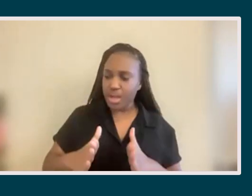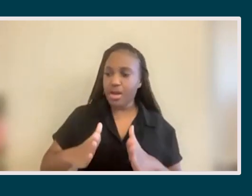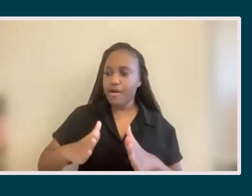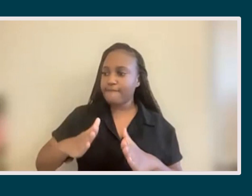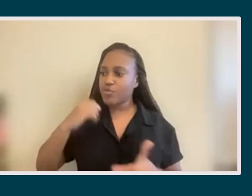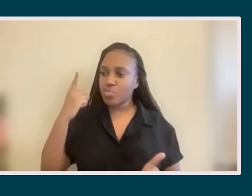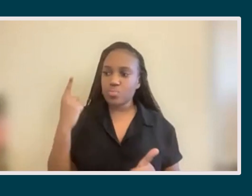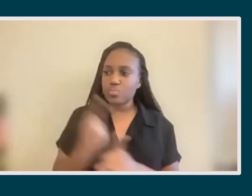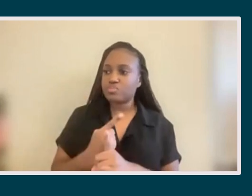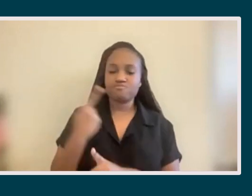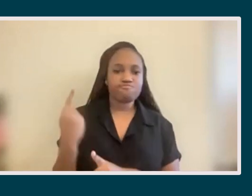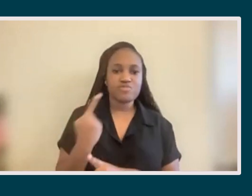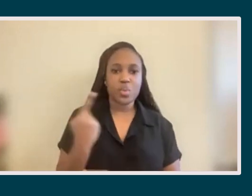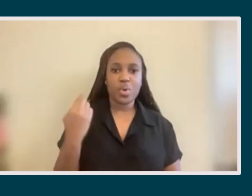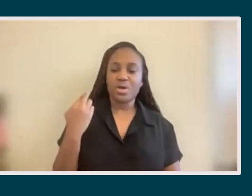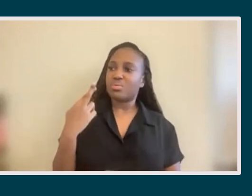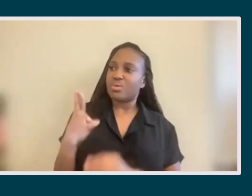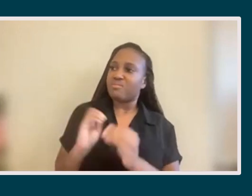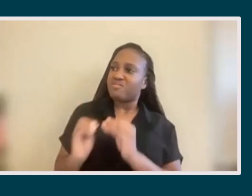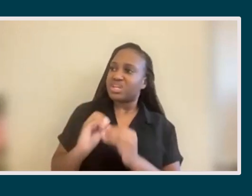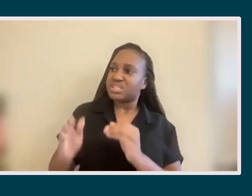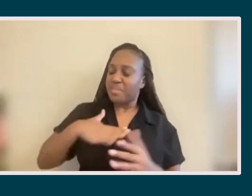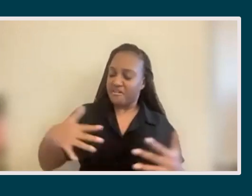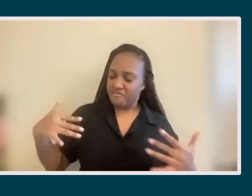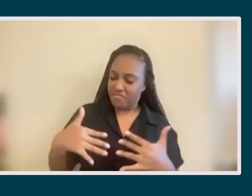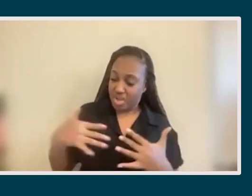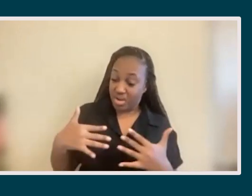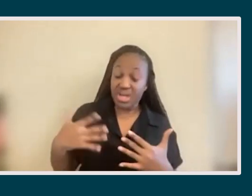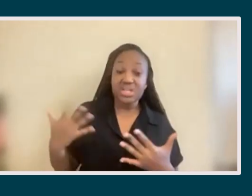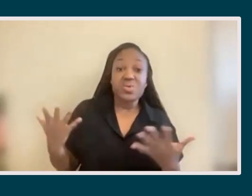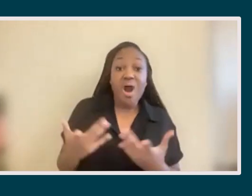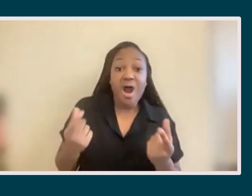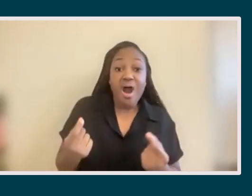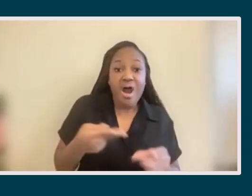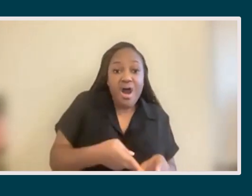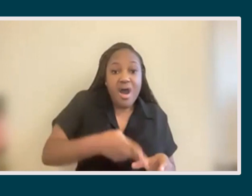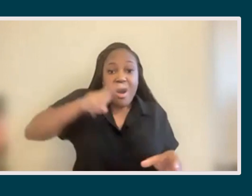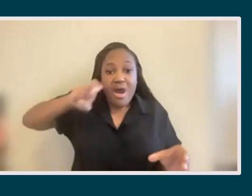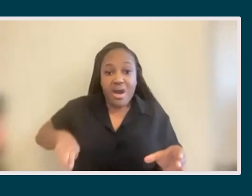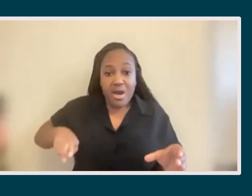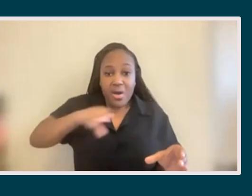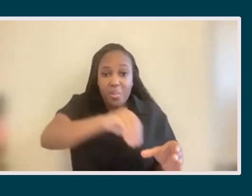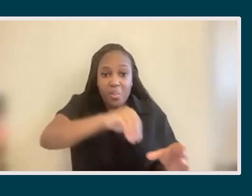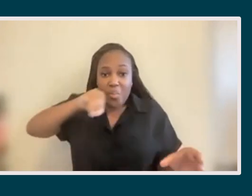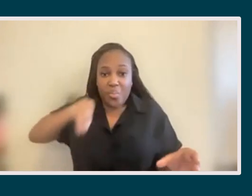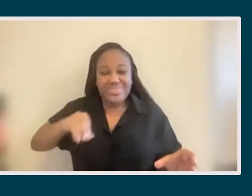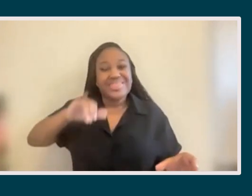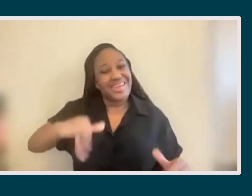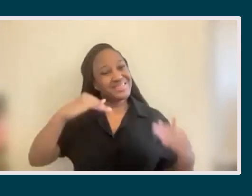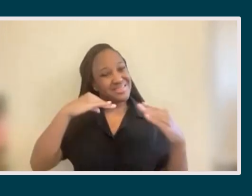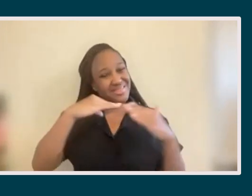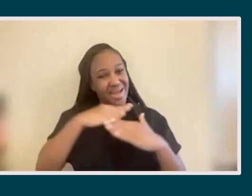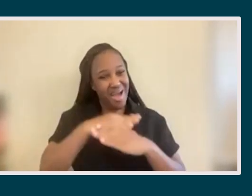somebody, deal with my fear is to remove myself from community with them. That's the lie of